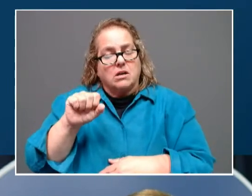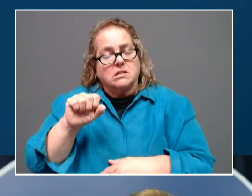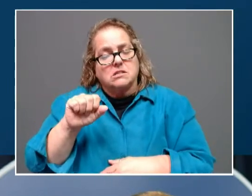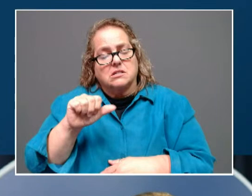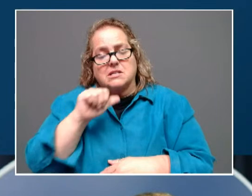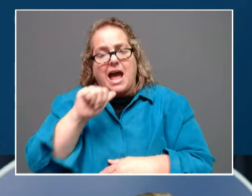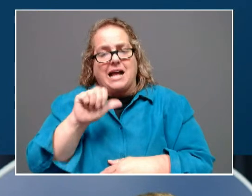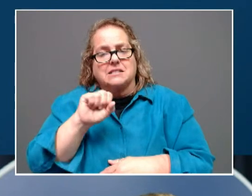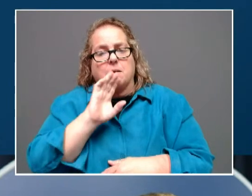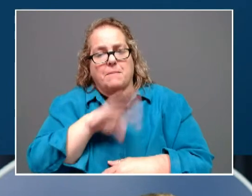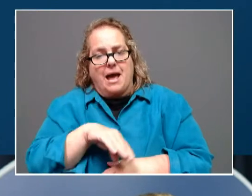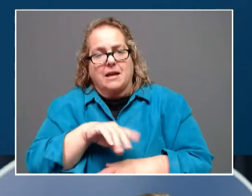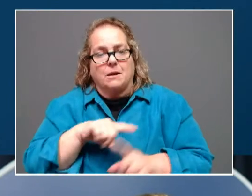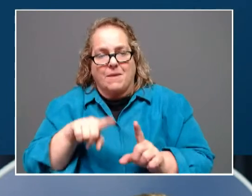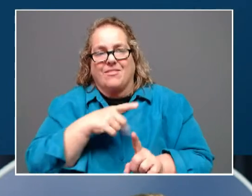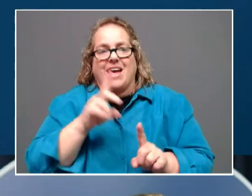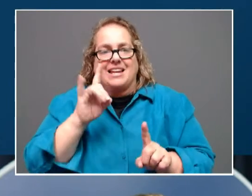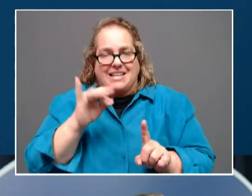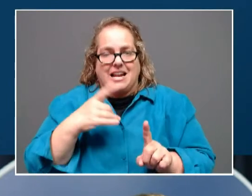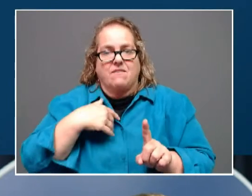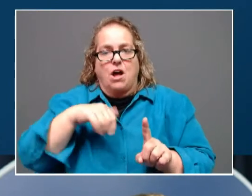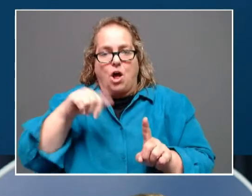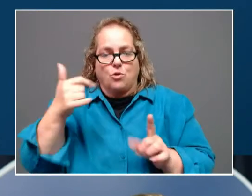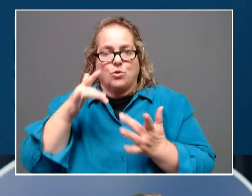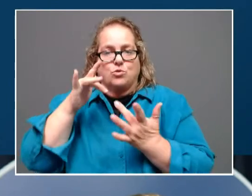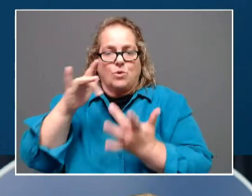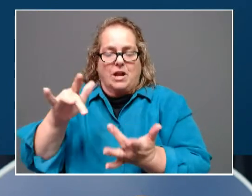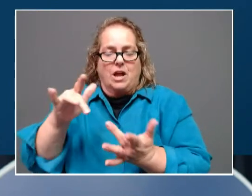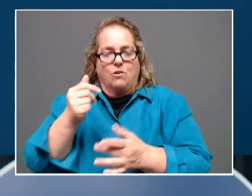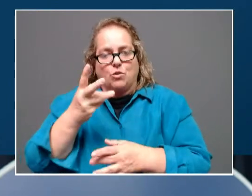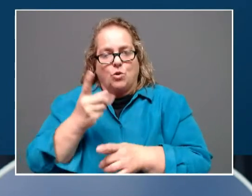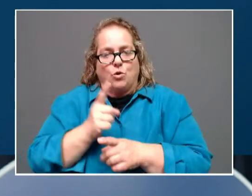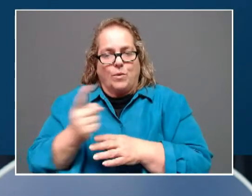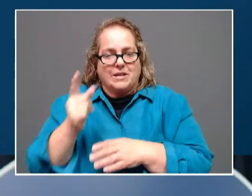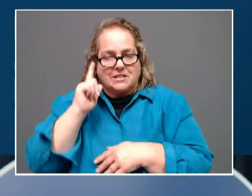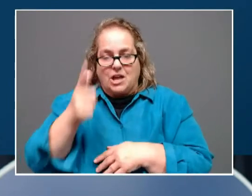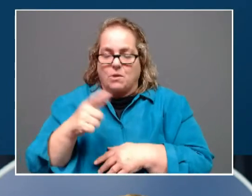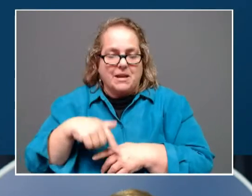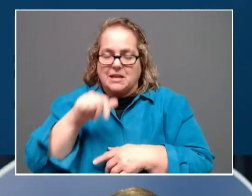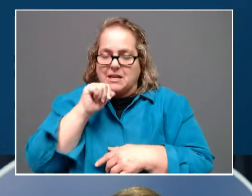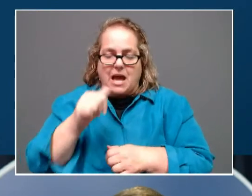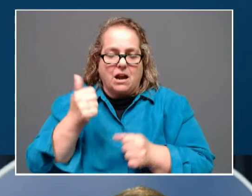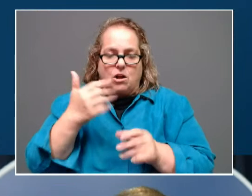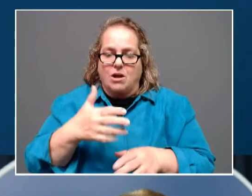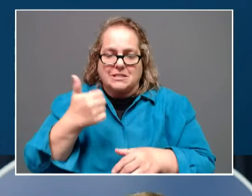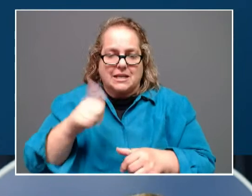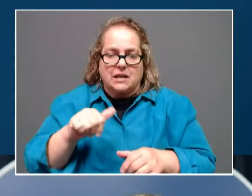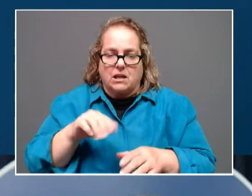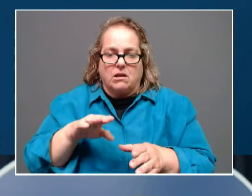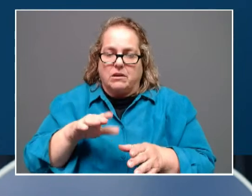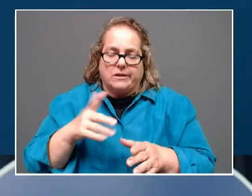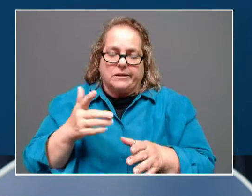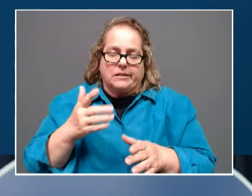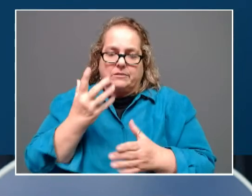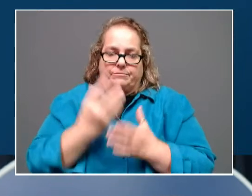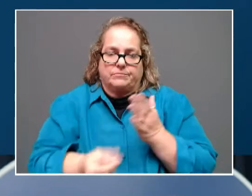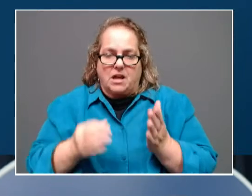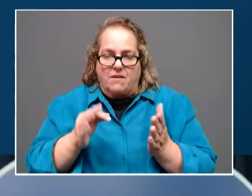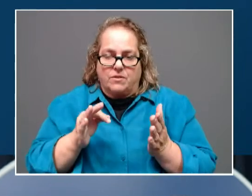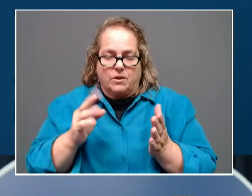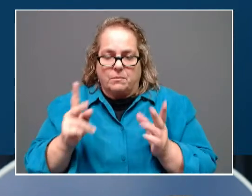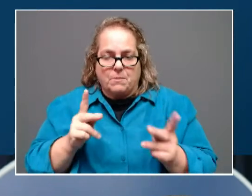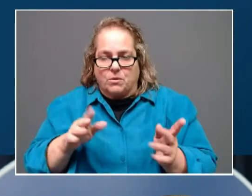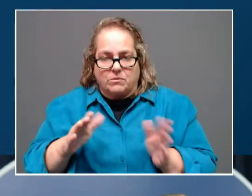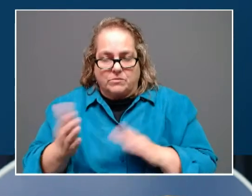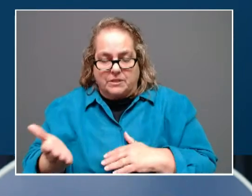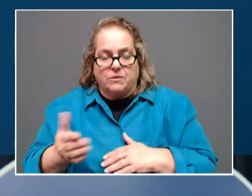just weeks after that thankfully didn't cause any loss of life, but certainly a little bit of property damage. This